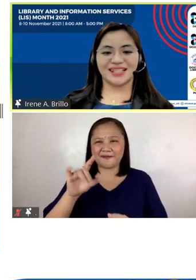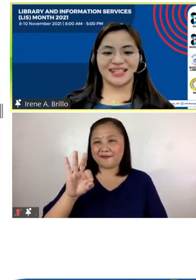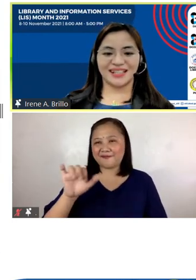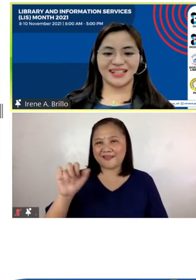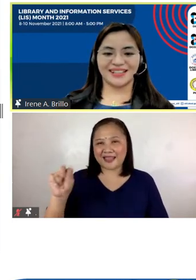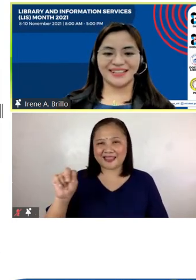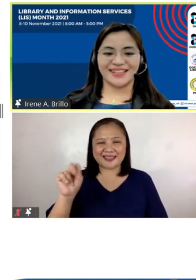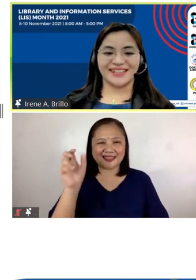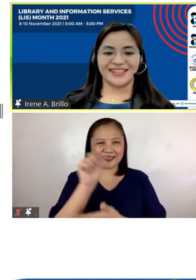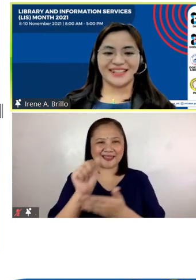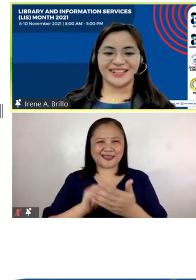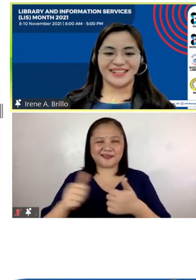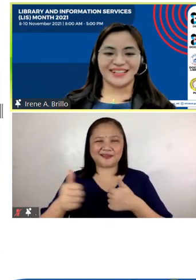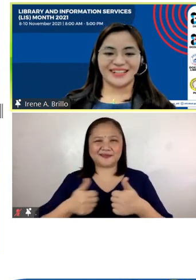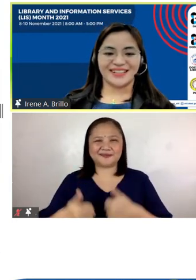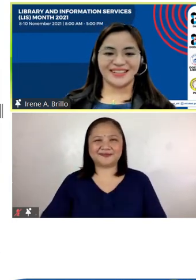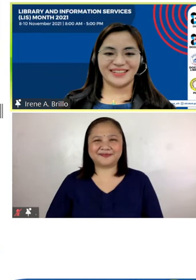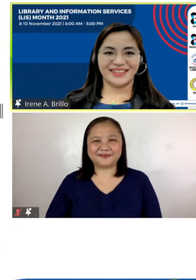contest.